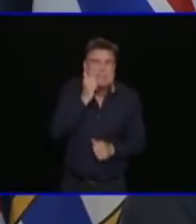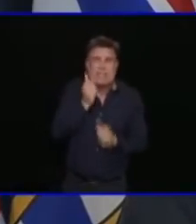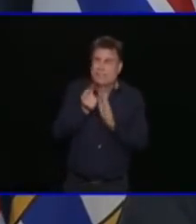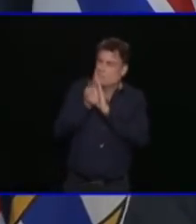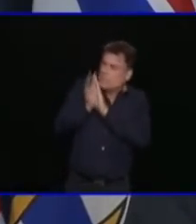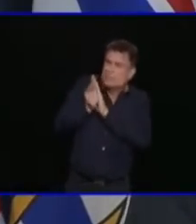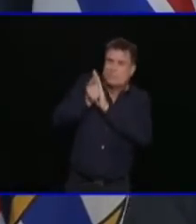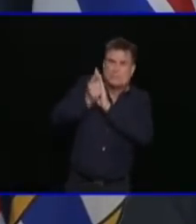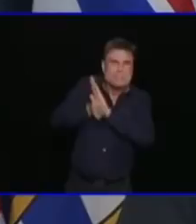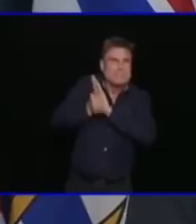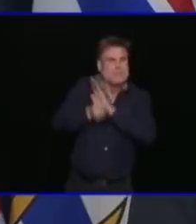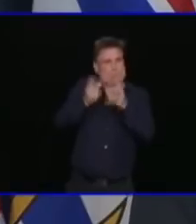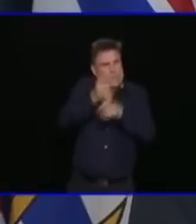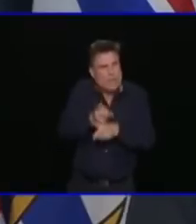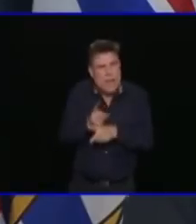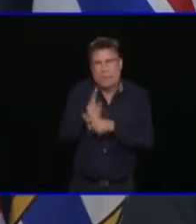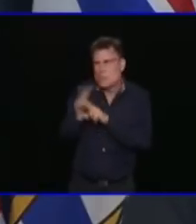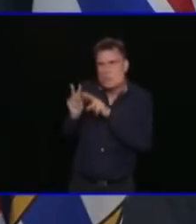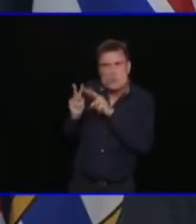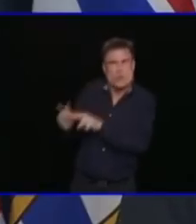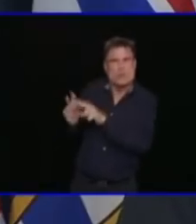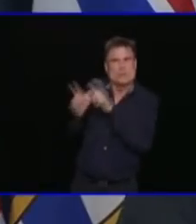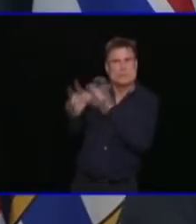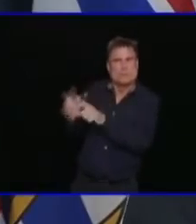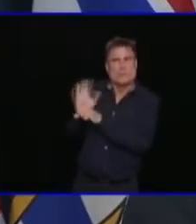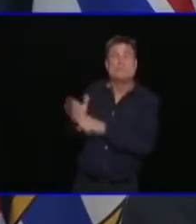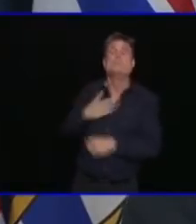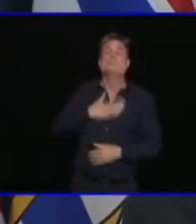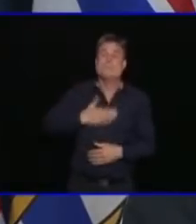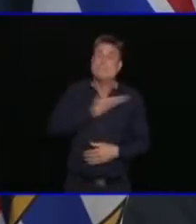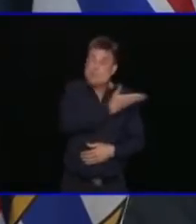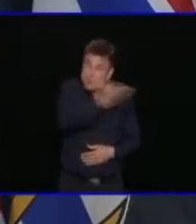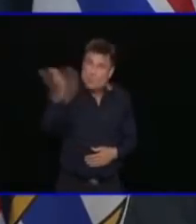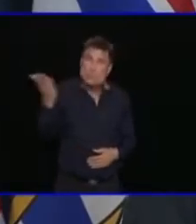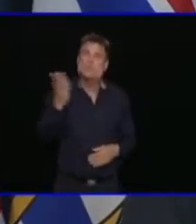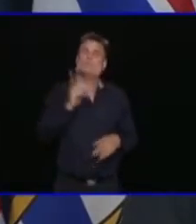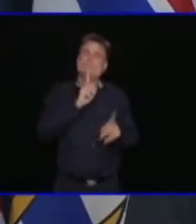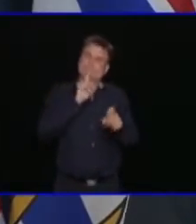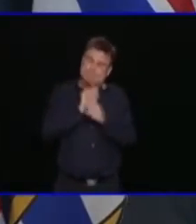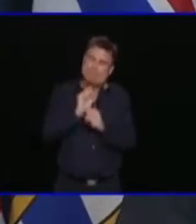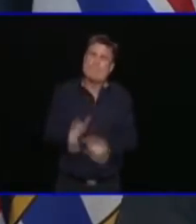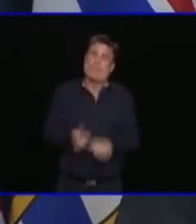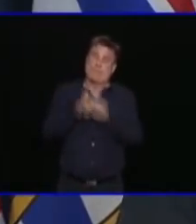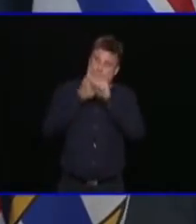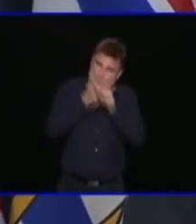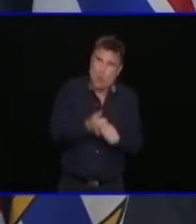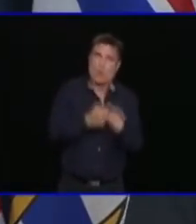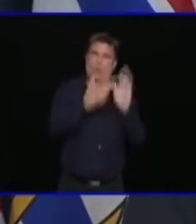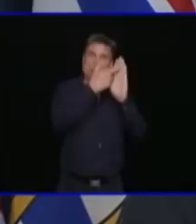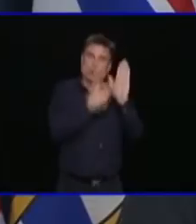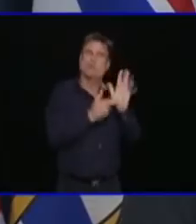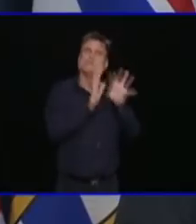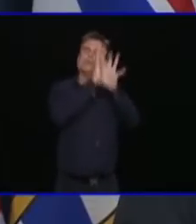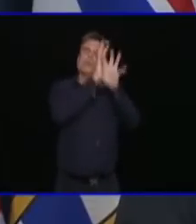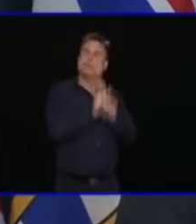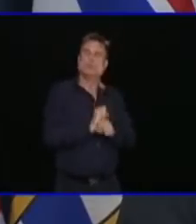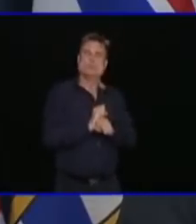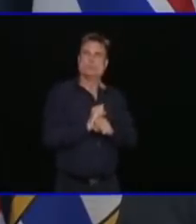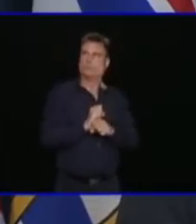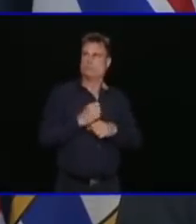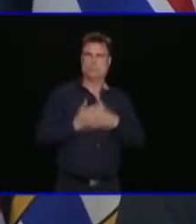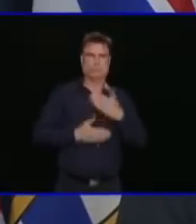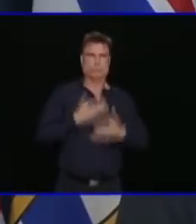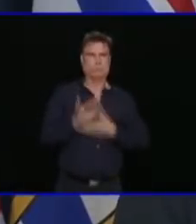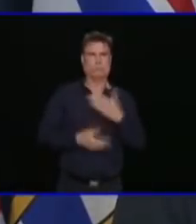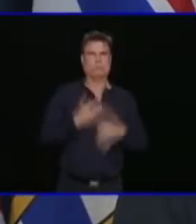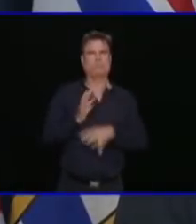in means remembering, respecting, and ritualizing the skills Dr. Henry and public health officials have taught us. We know that